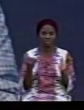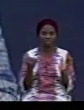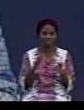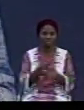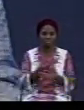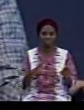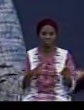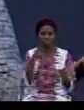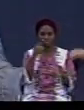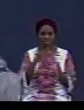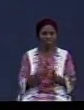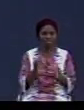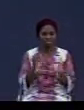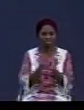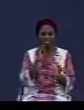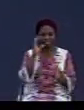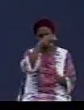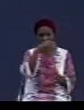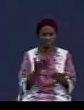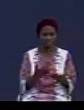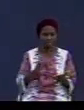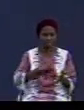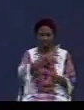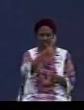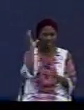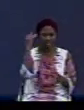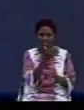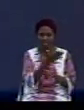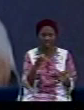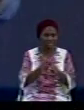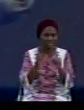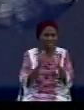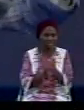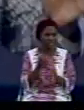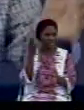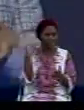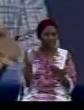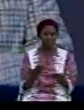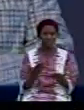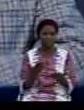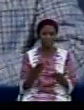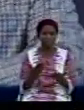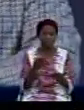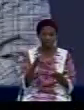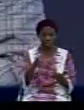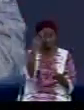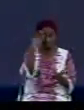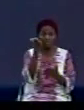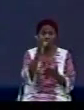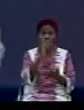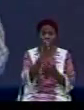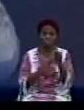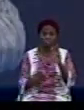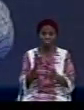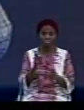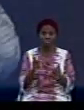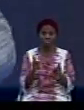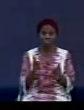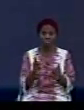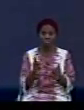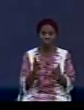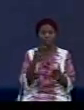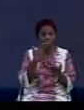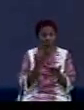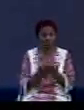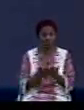strange. I never heard anything like that before. You see, there are people, the good people, nice